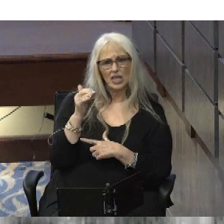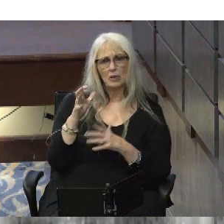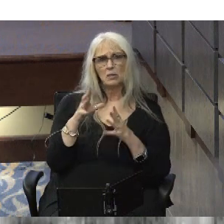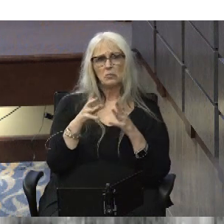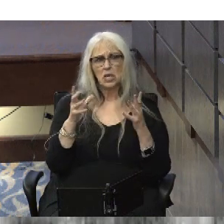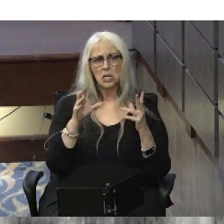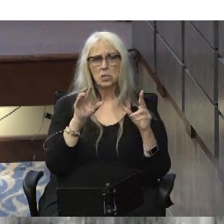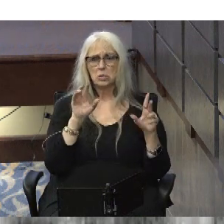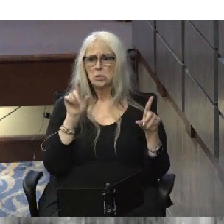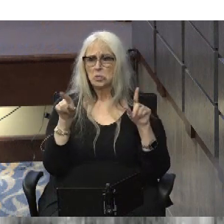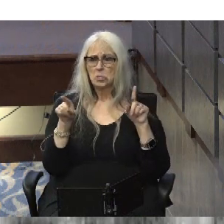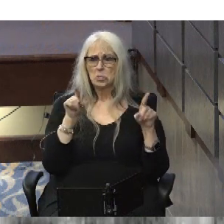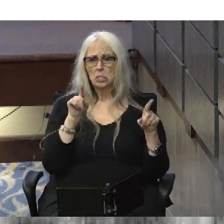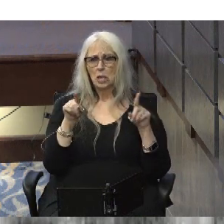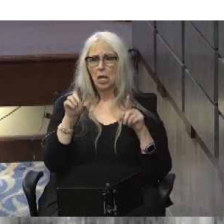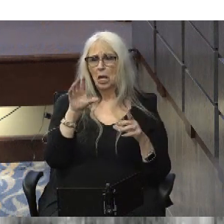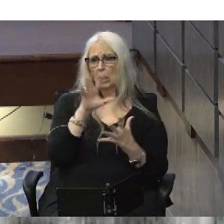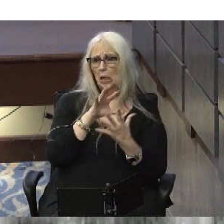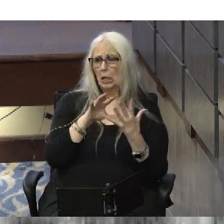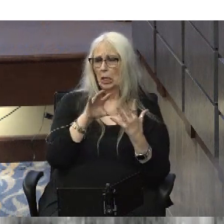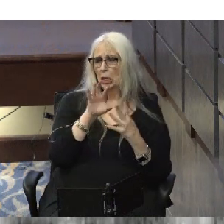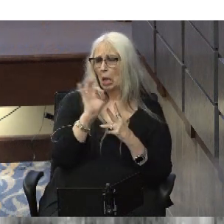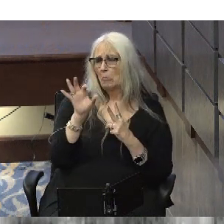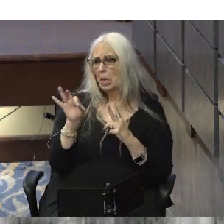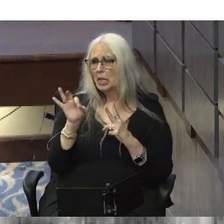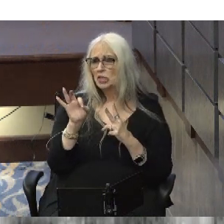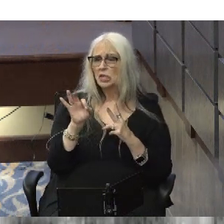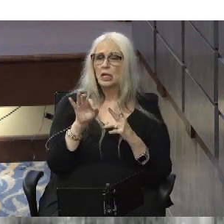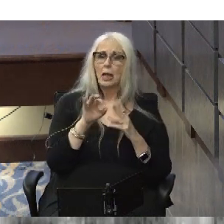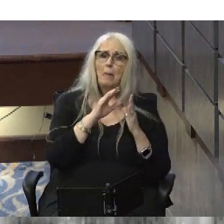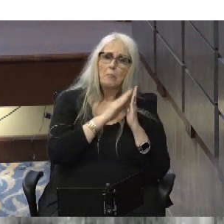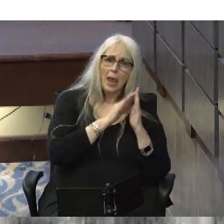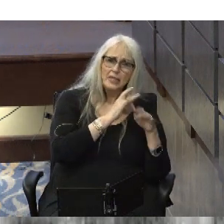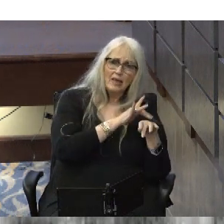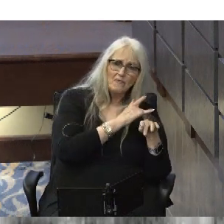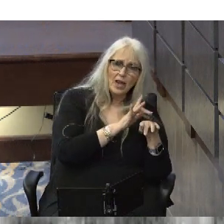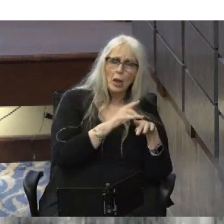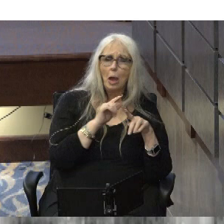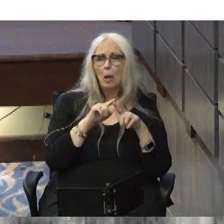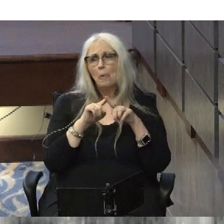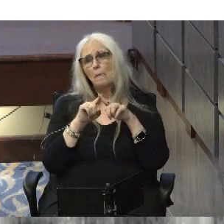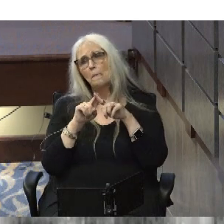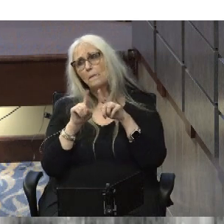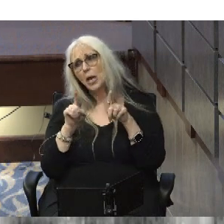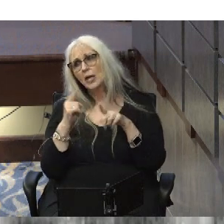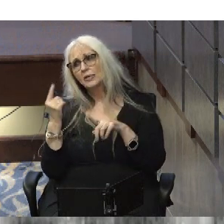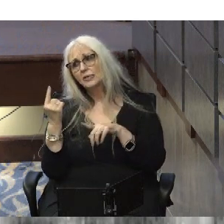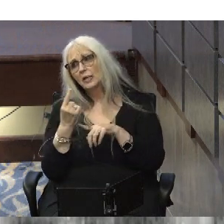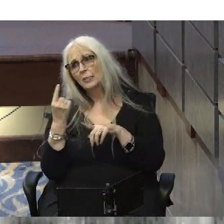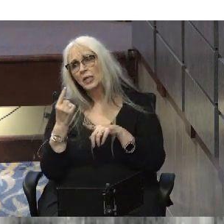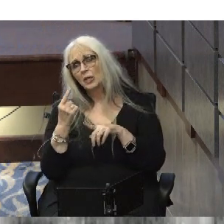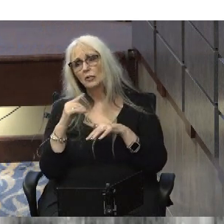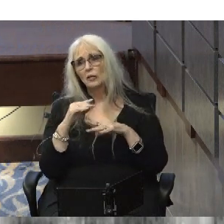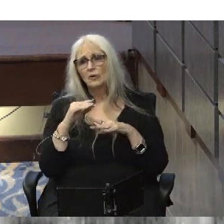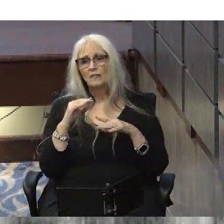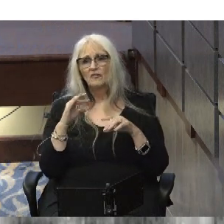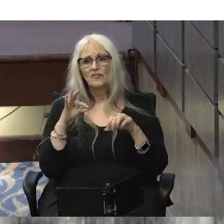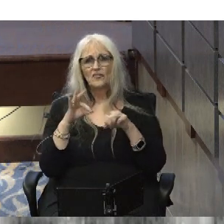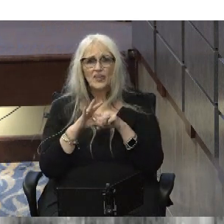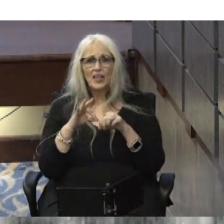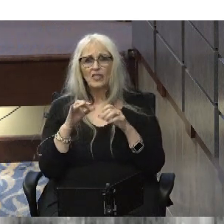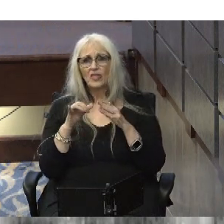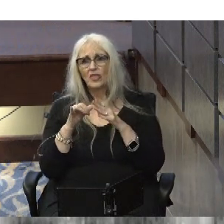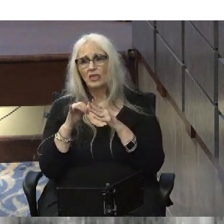combination that beds are available, but maybe there's something that doesn't quite suit or fit the individuals who